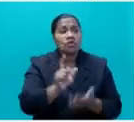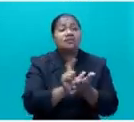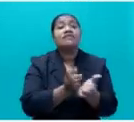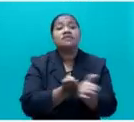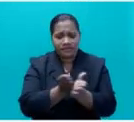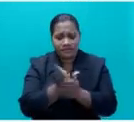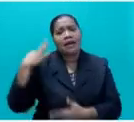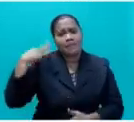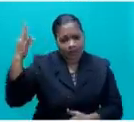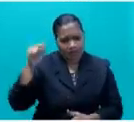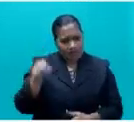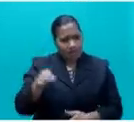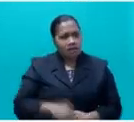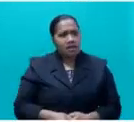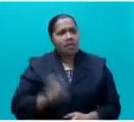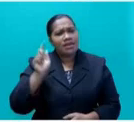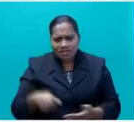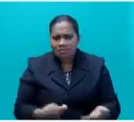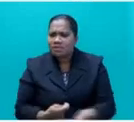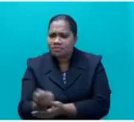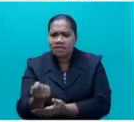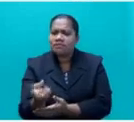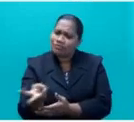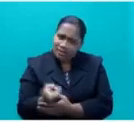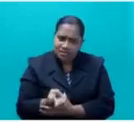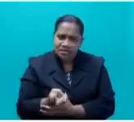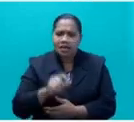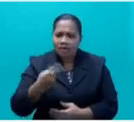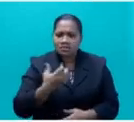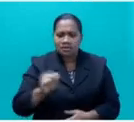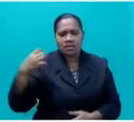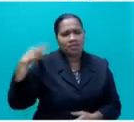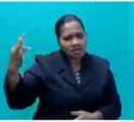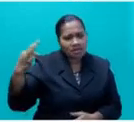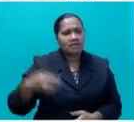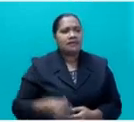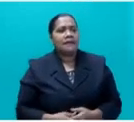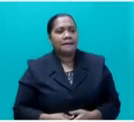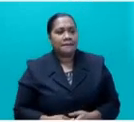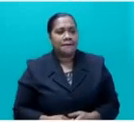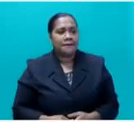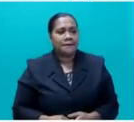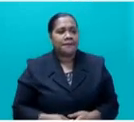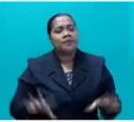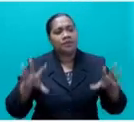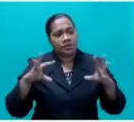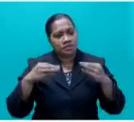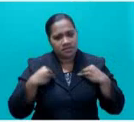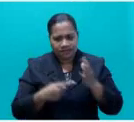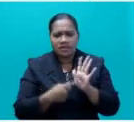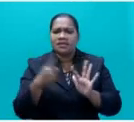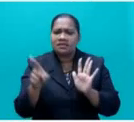applied, even though they're being paid wages and salaries. 2,797 applied who are receiving TELS